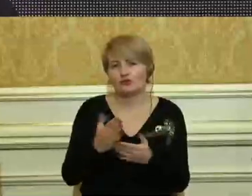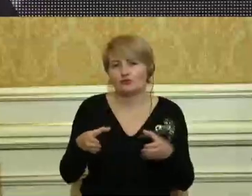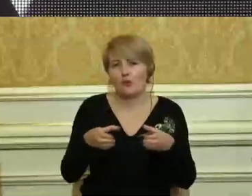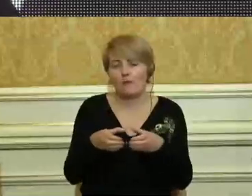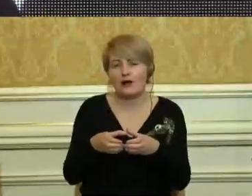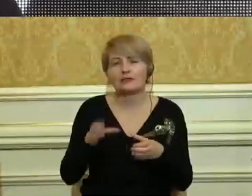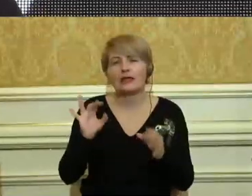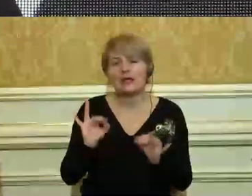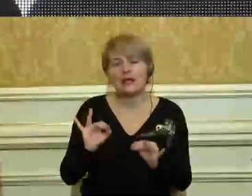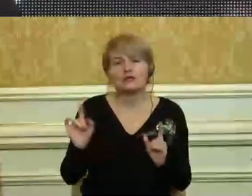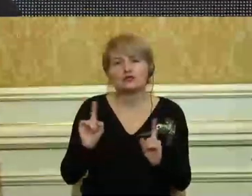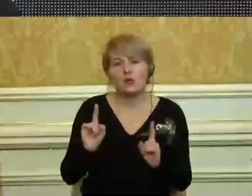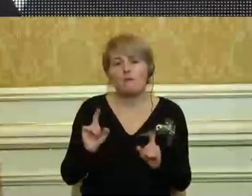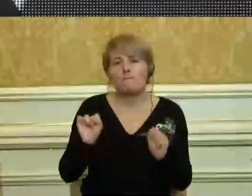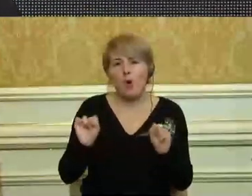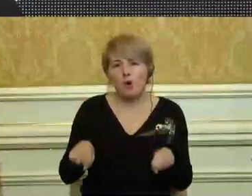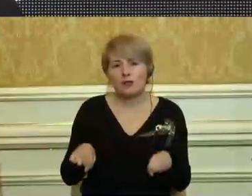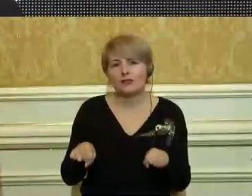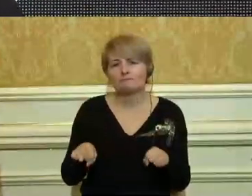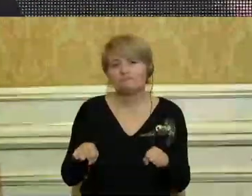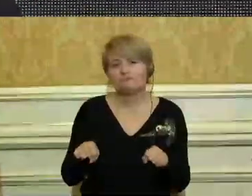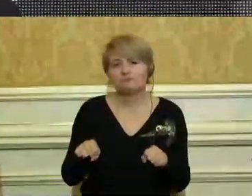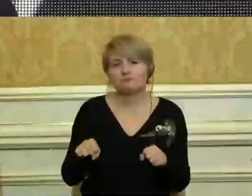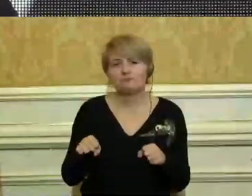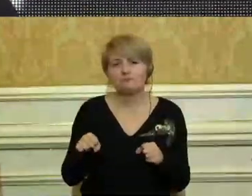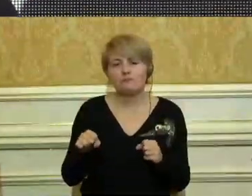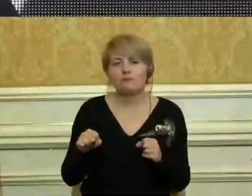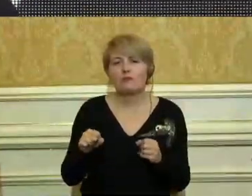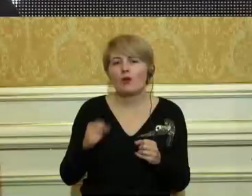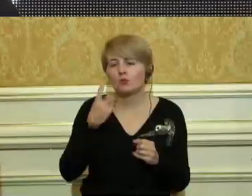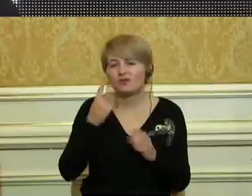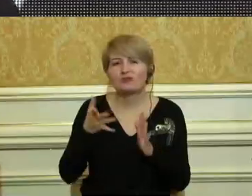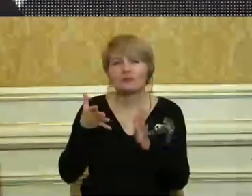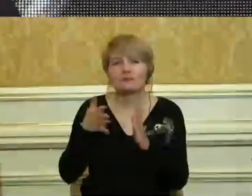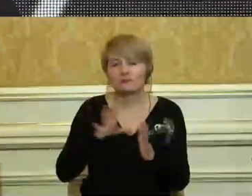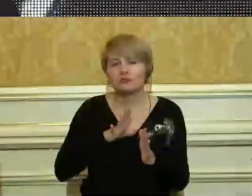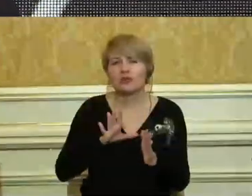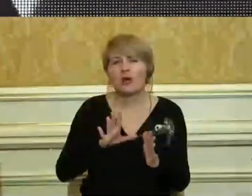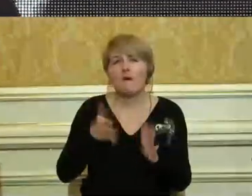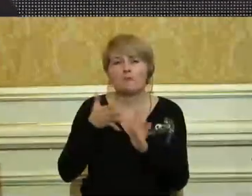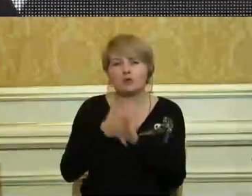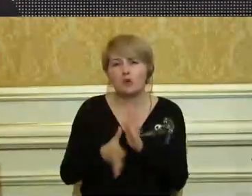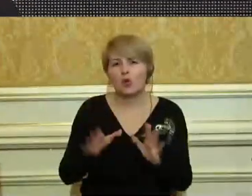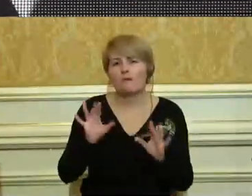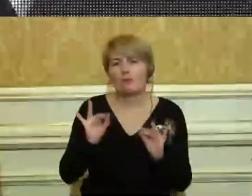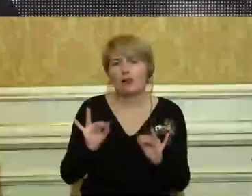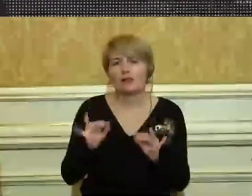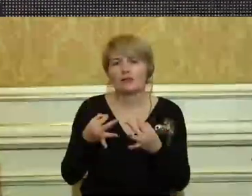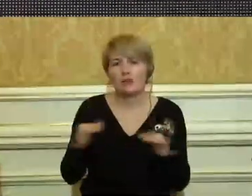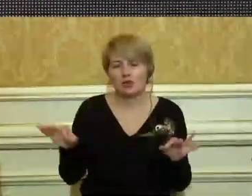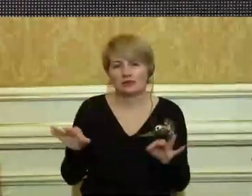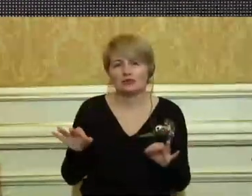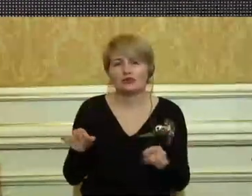parties operate, be it transparency, be it democracy within political parties, and the way how you can actually, as